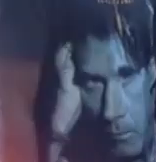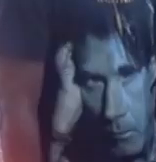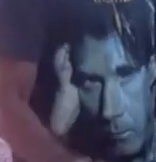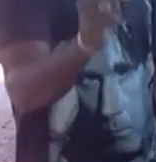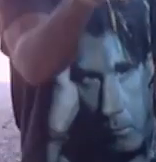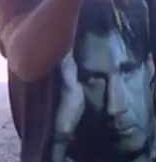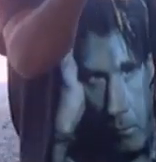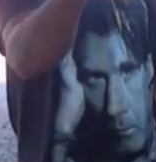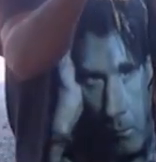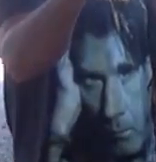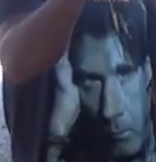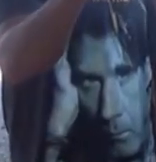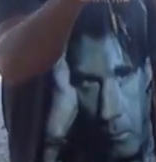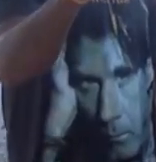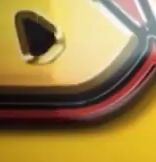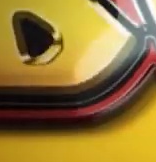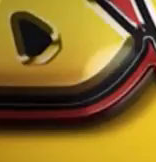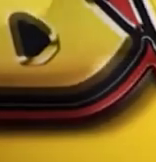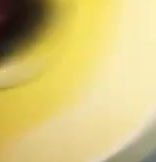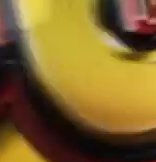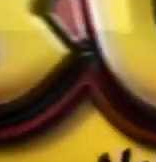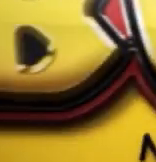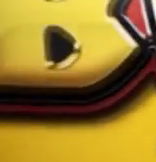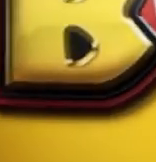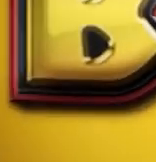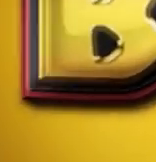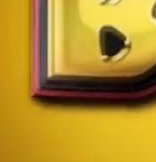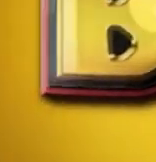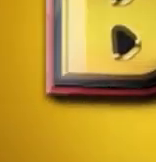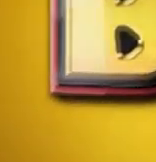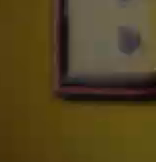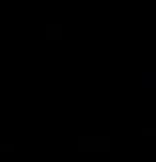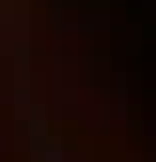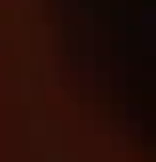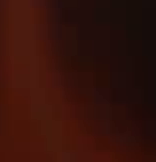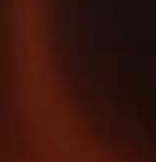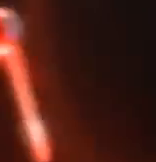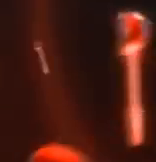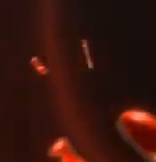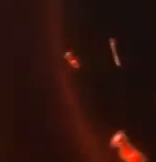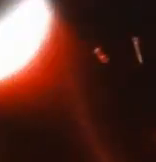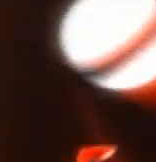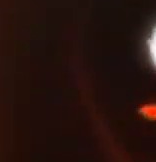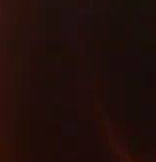Bula FM number 2 NSR. Bula FM number 2 NSR.